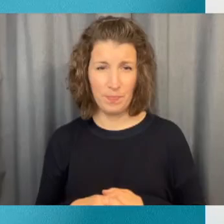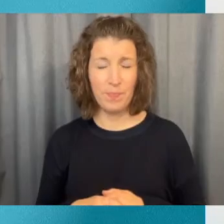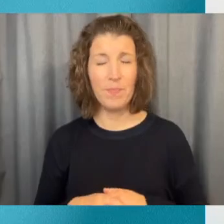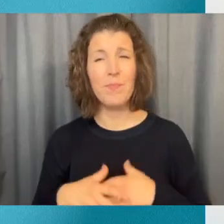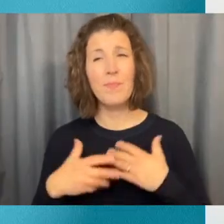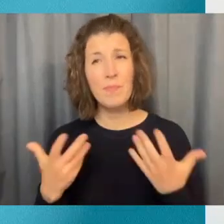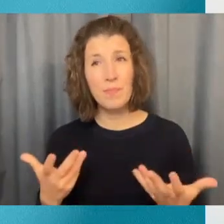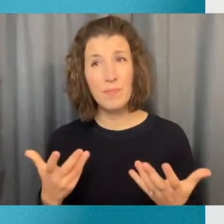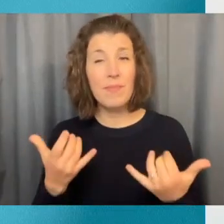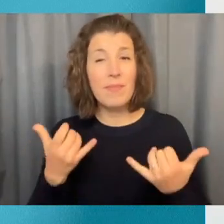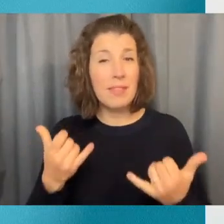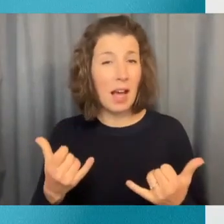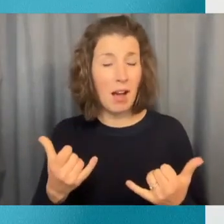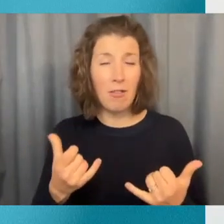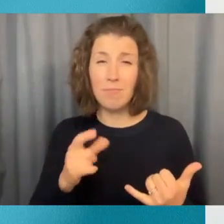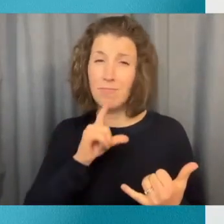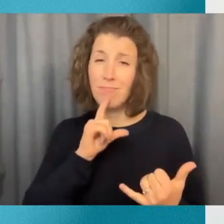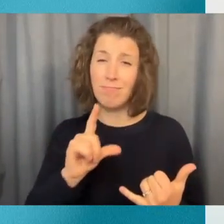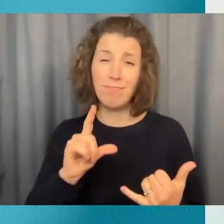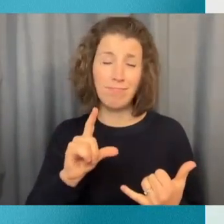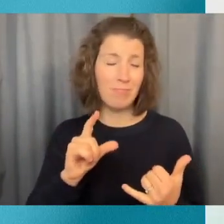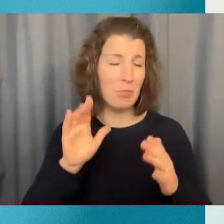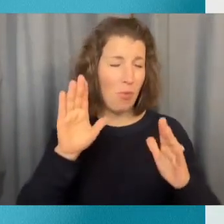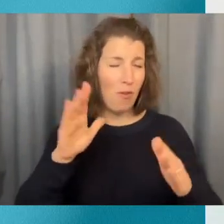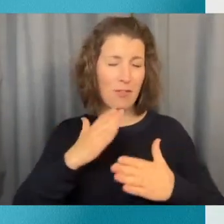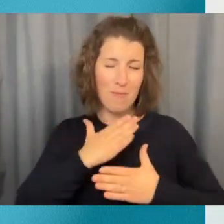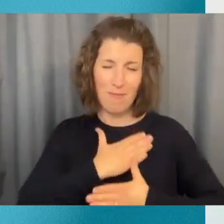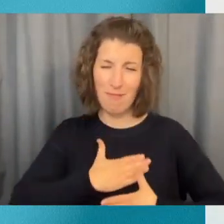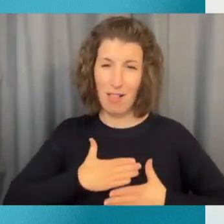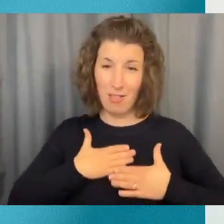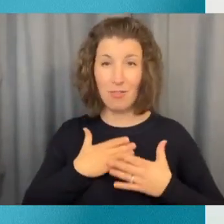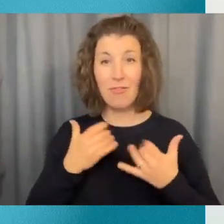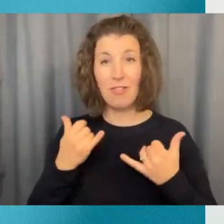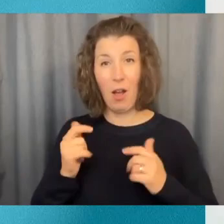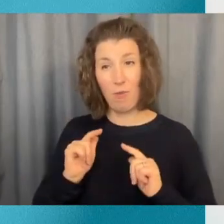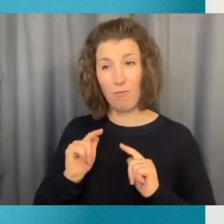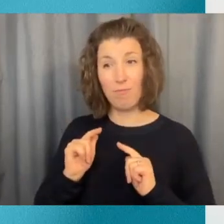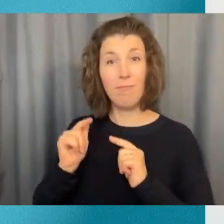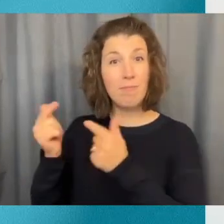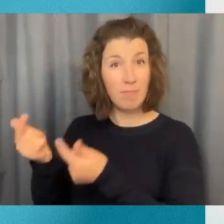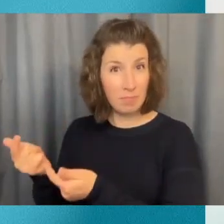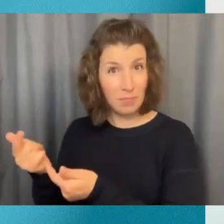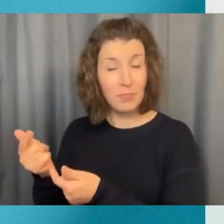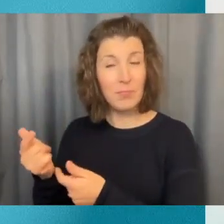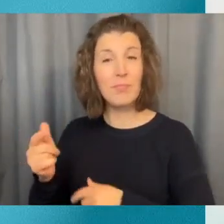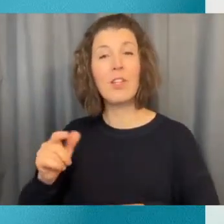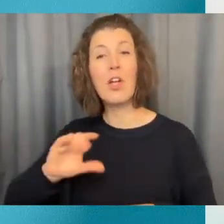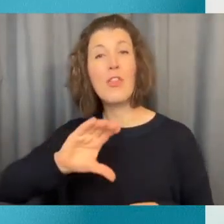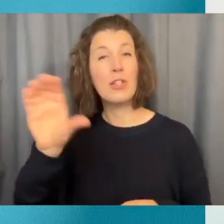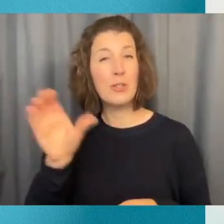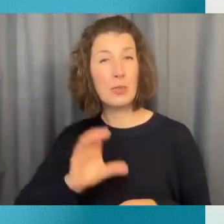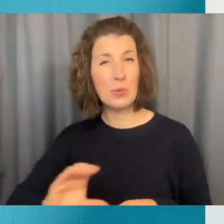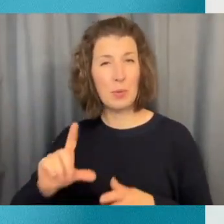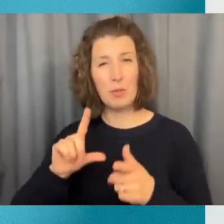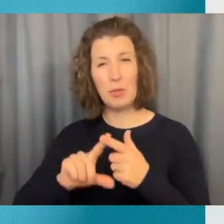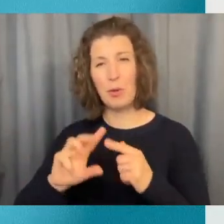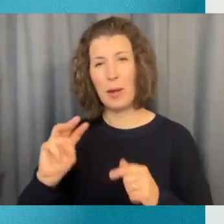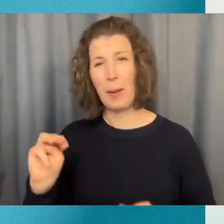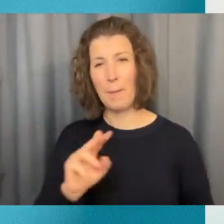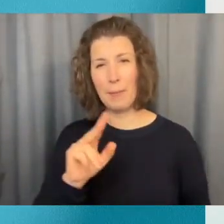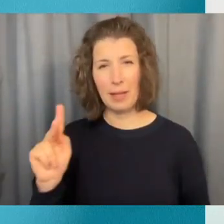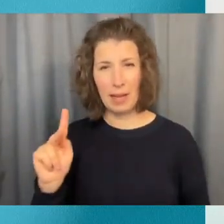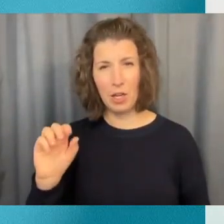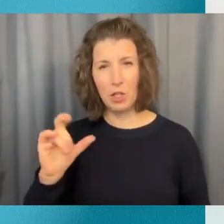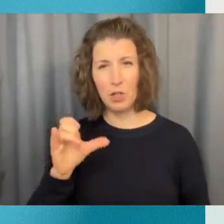Now it is my great pleasure to turn the Zoom stage over to MK Czerwiec, who